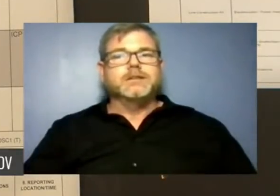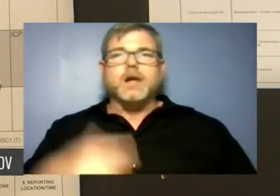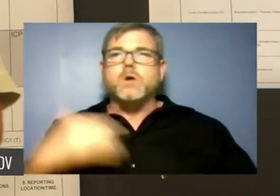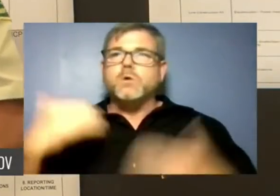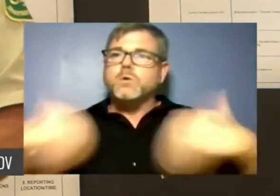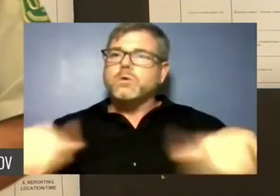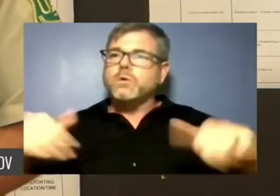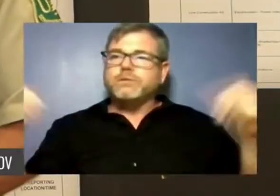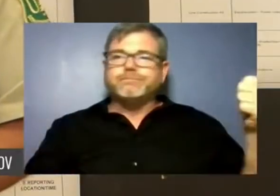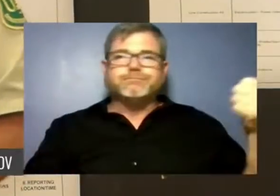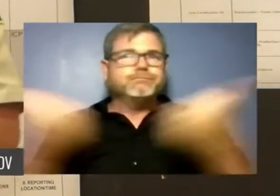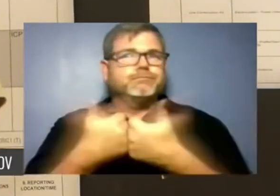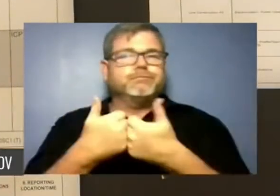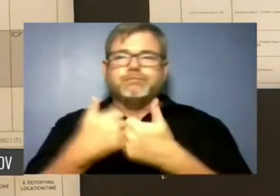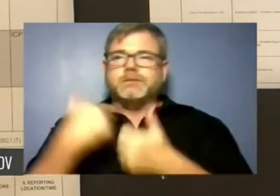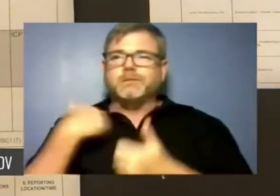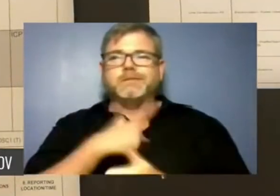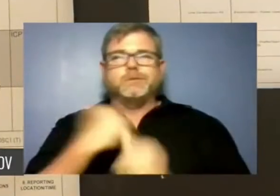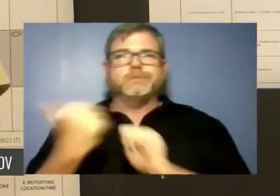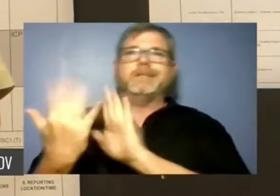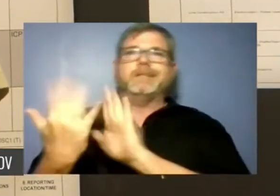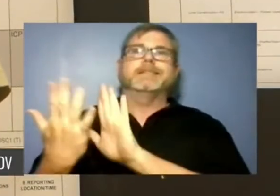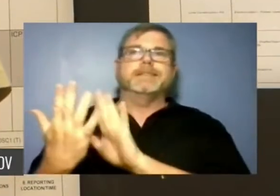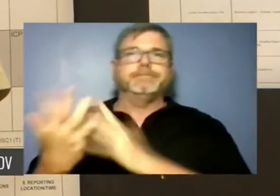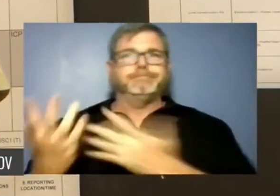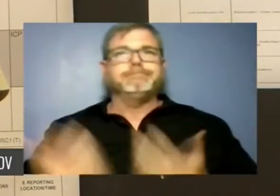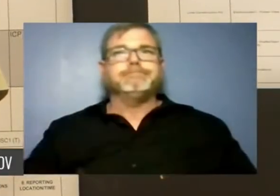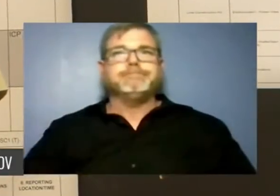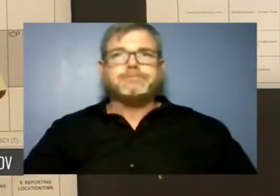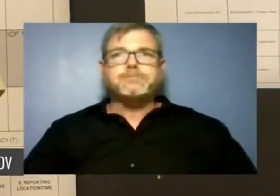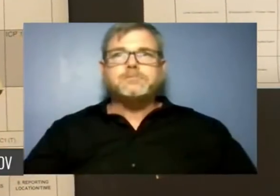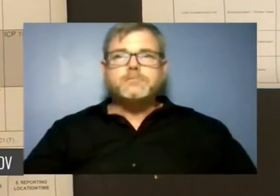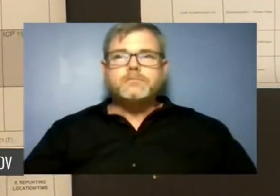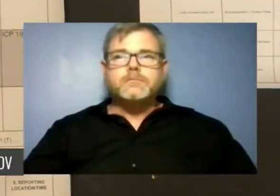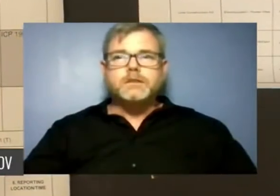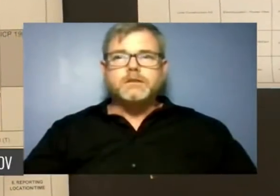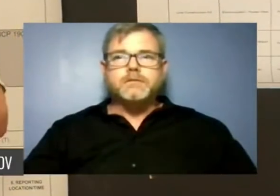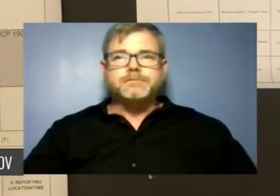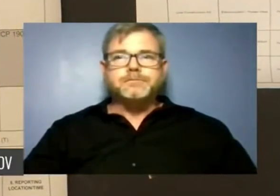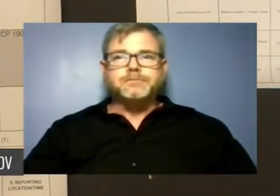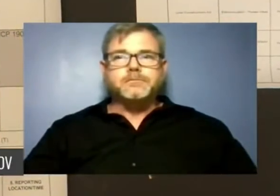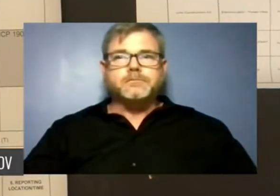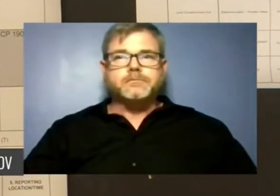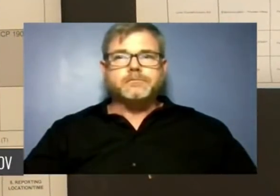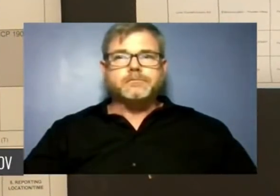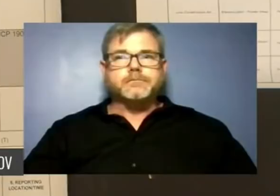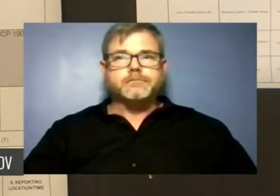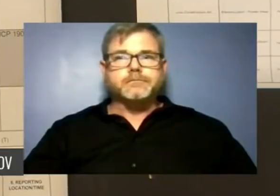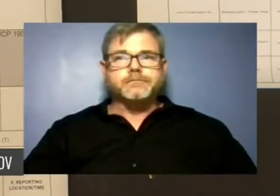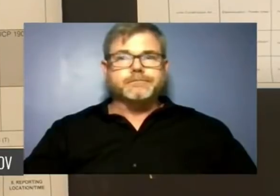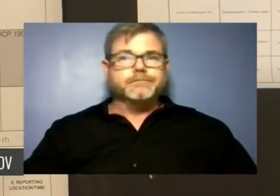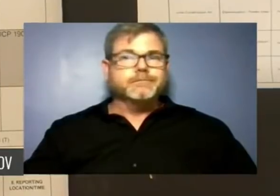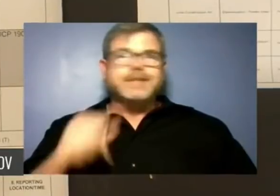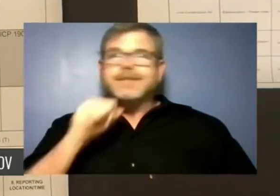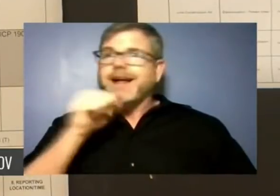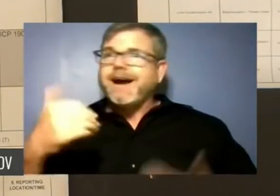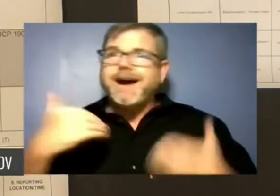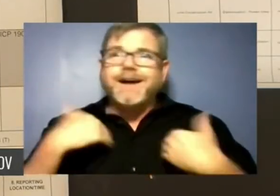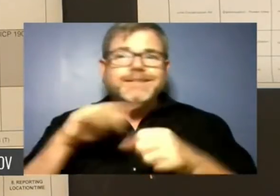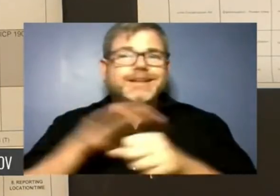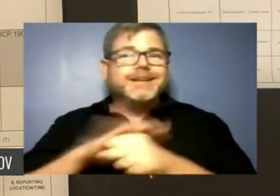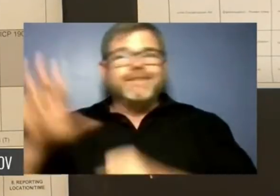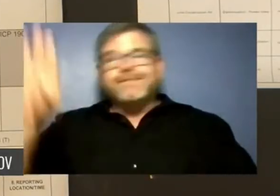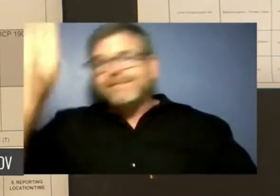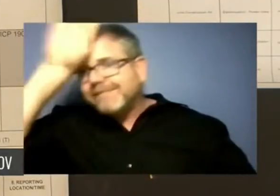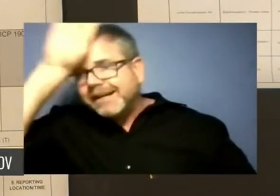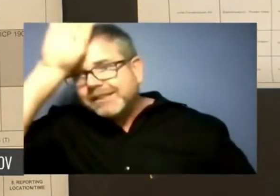doing. And so we do not have the resources either within the state or within the nation to battle